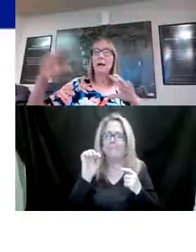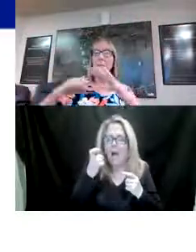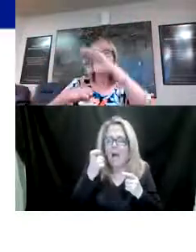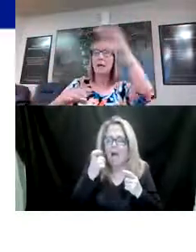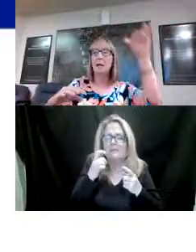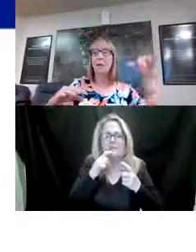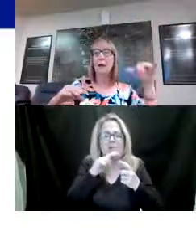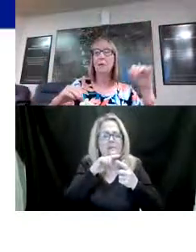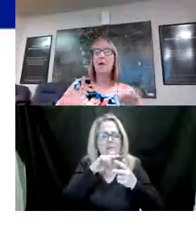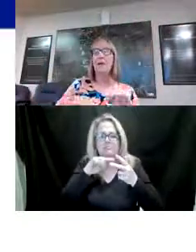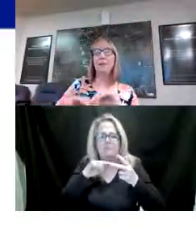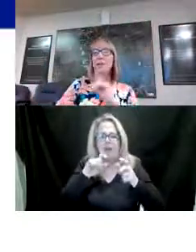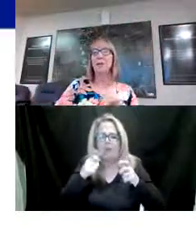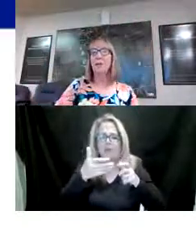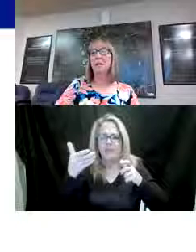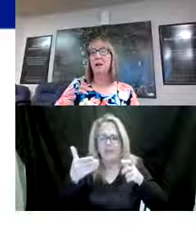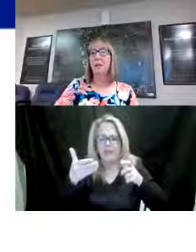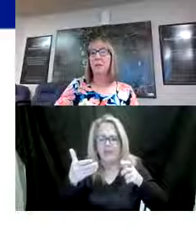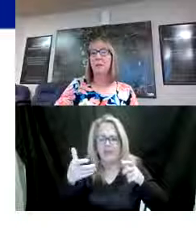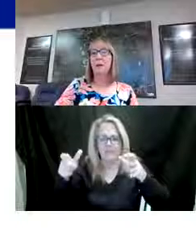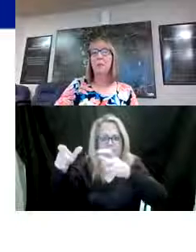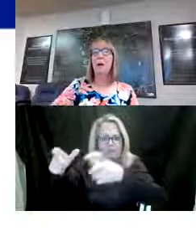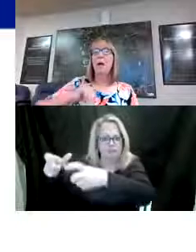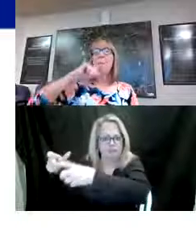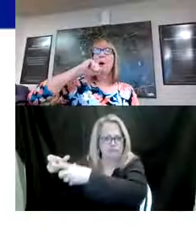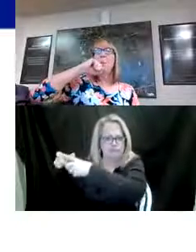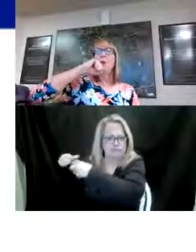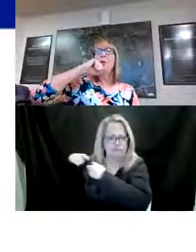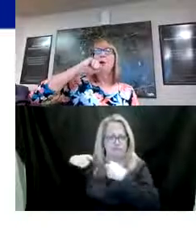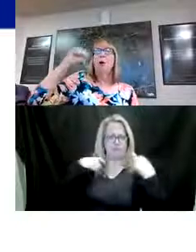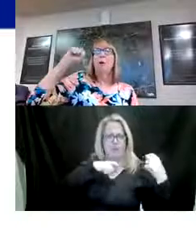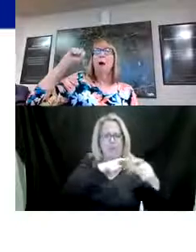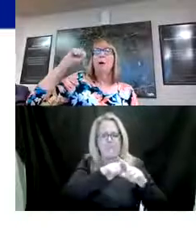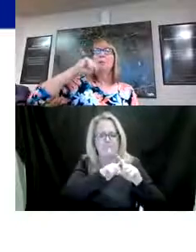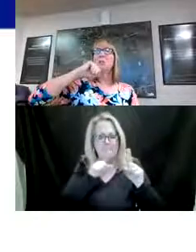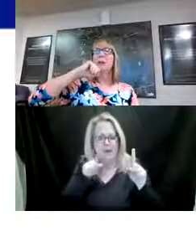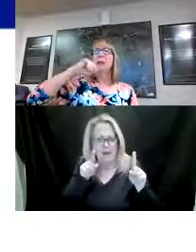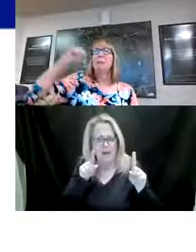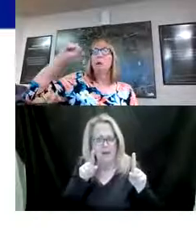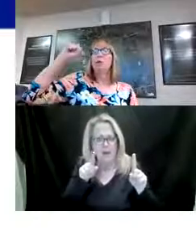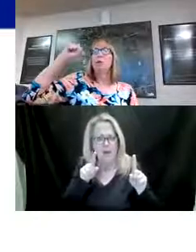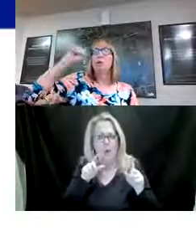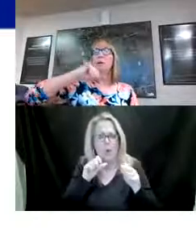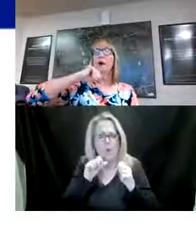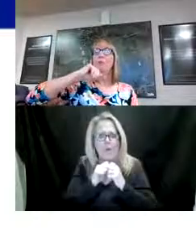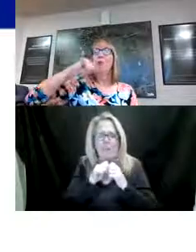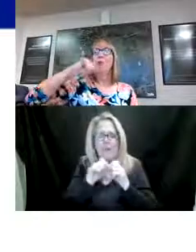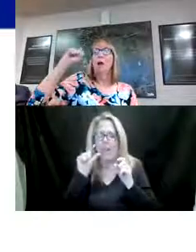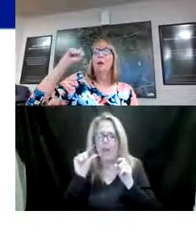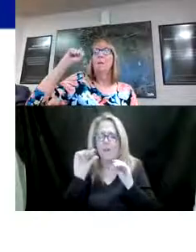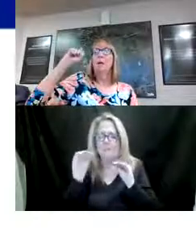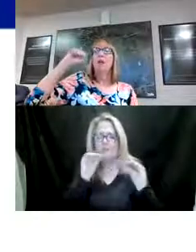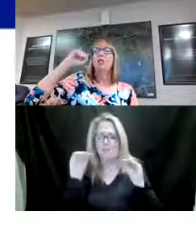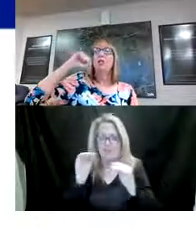of items hanging around that she really didn't care that much about. But with her slight motion of